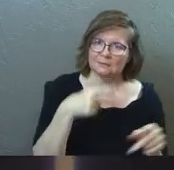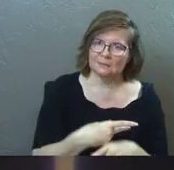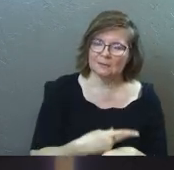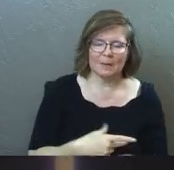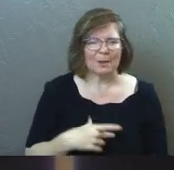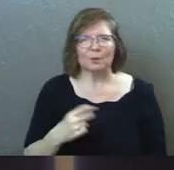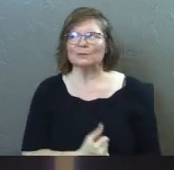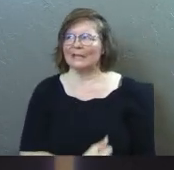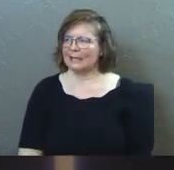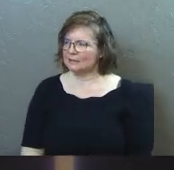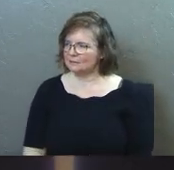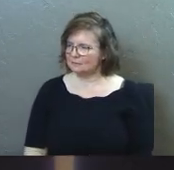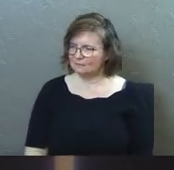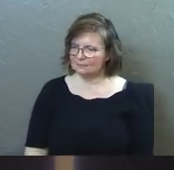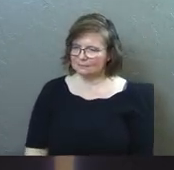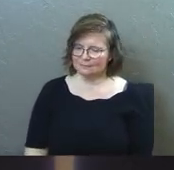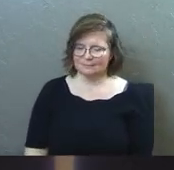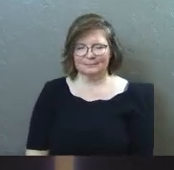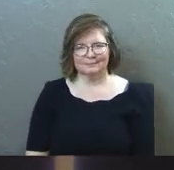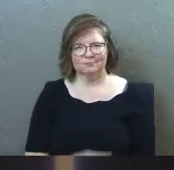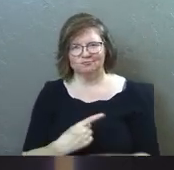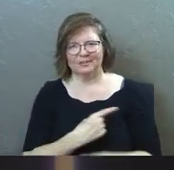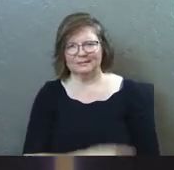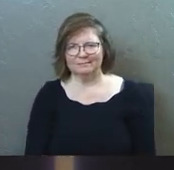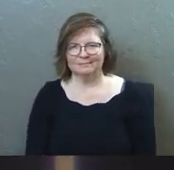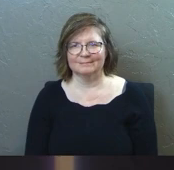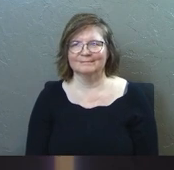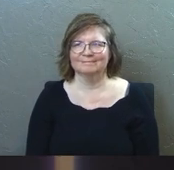Amen. And I'm like, dang it, you know.